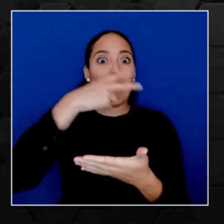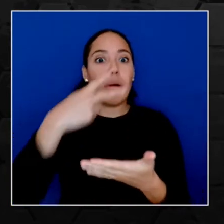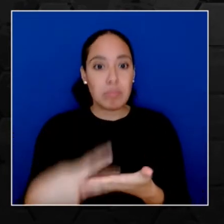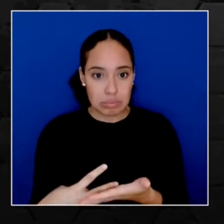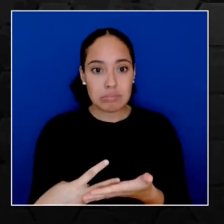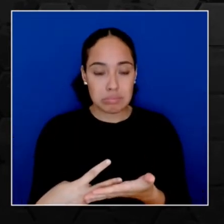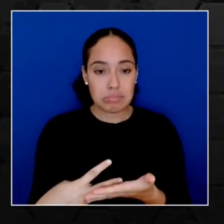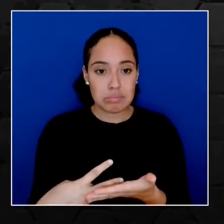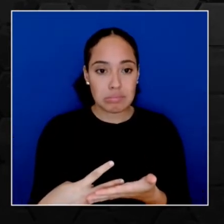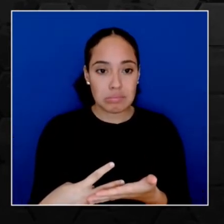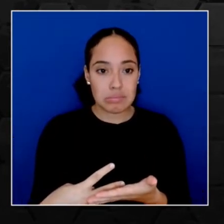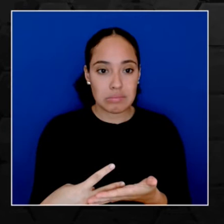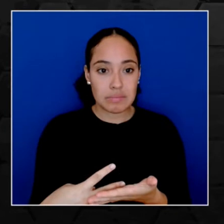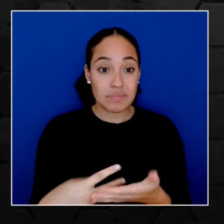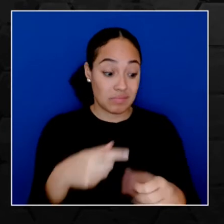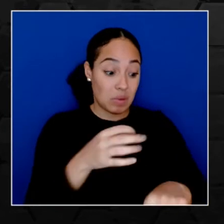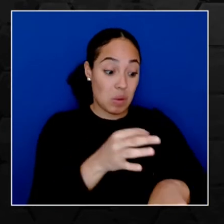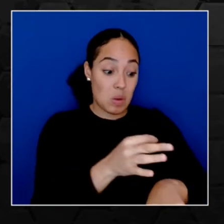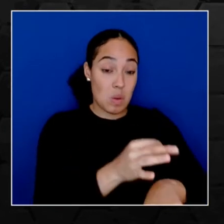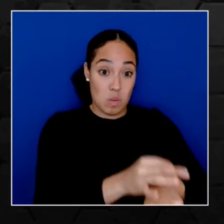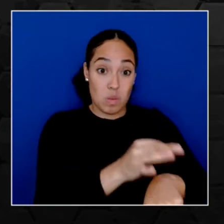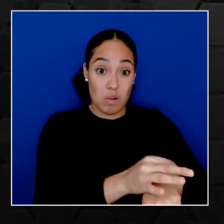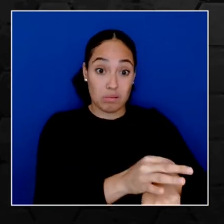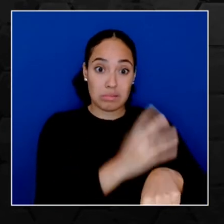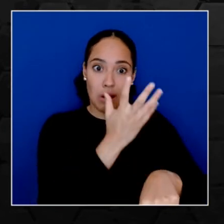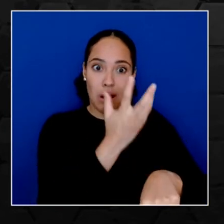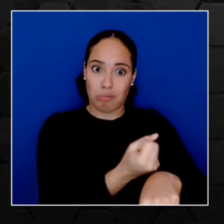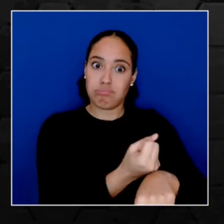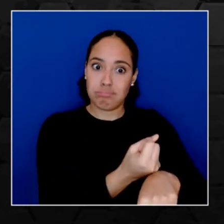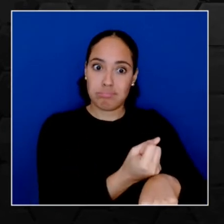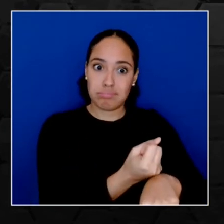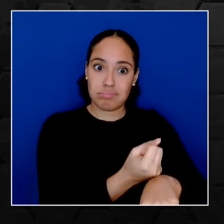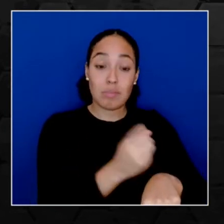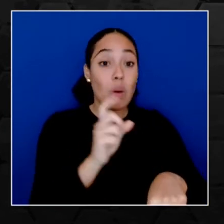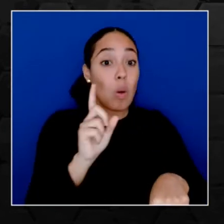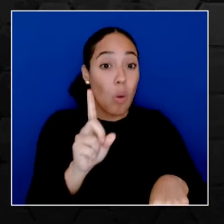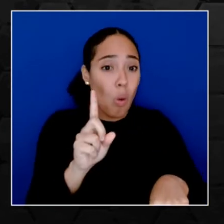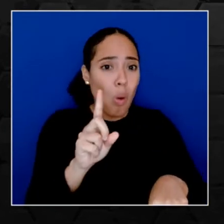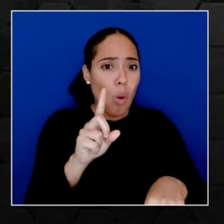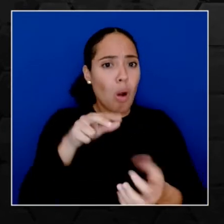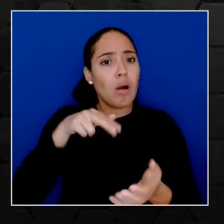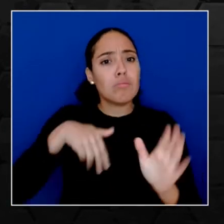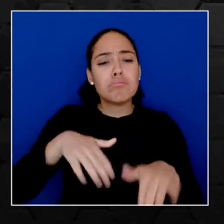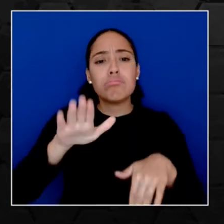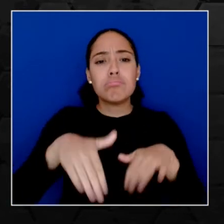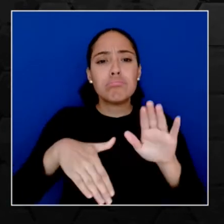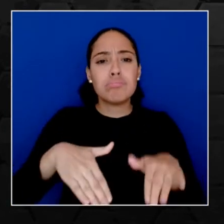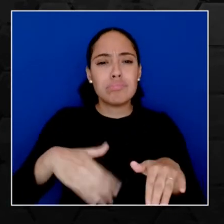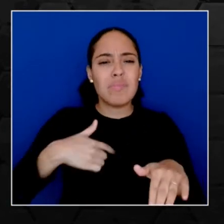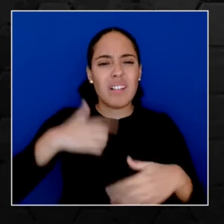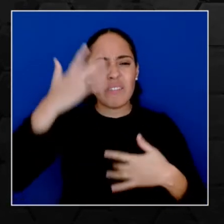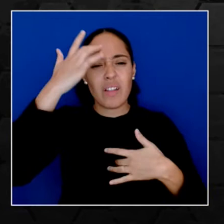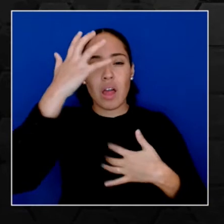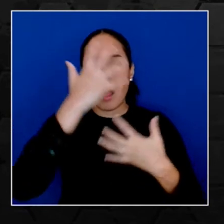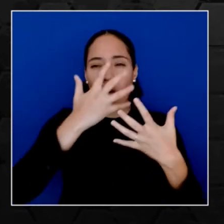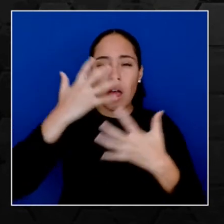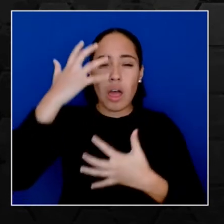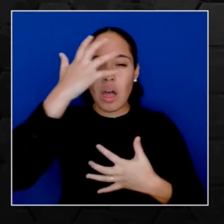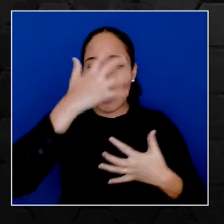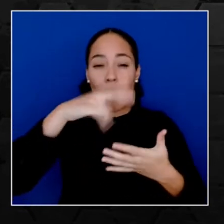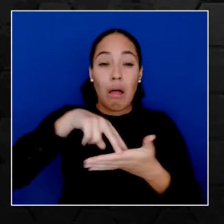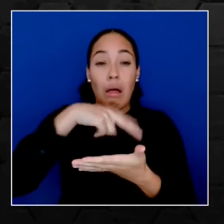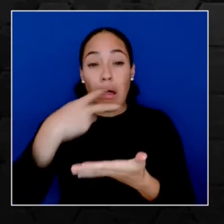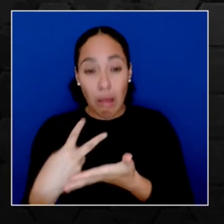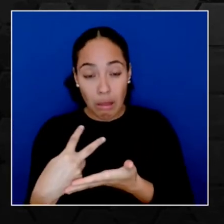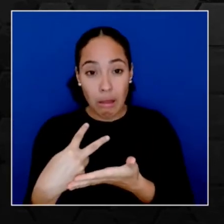medical condition such as low glucose level, etc. Just to show you all a context of this, the first picture you